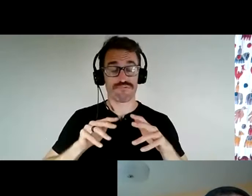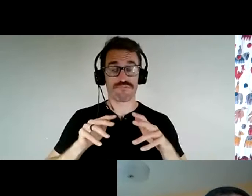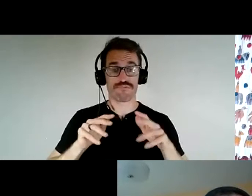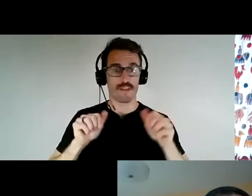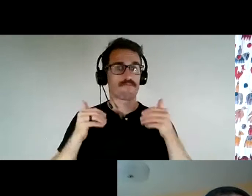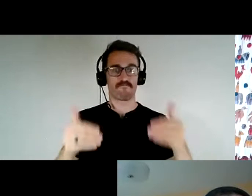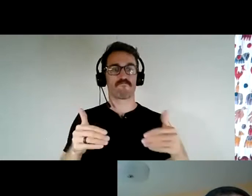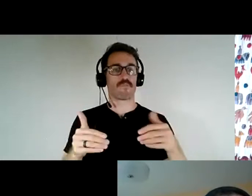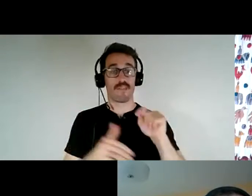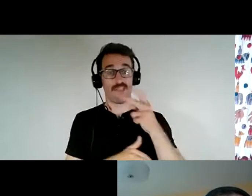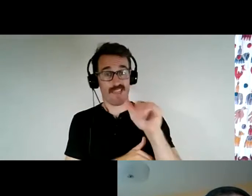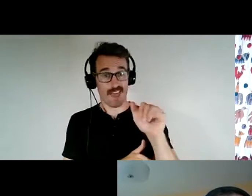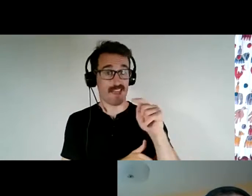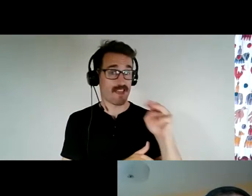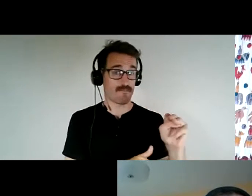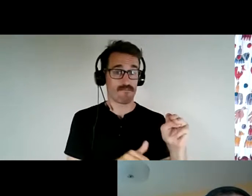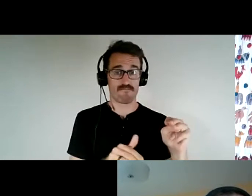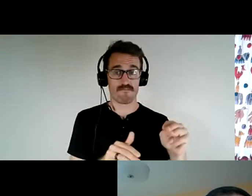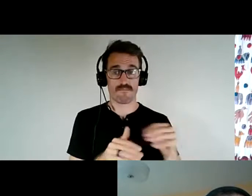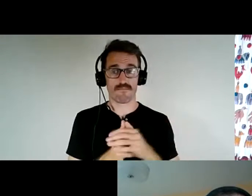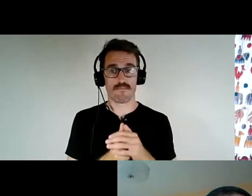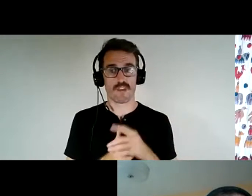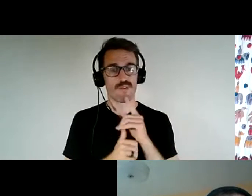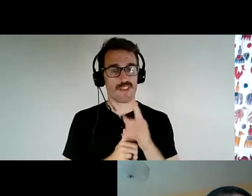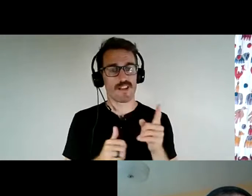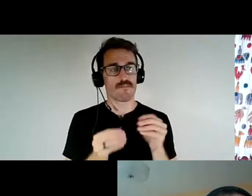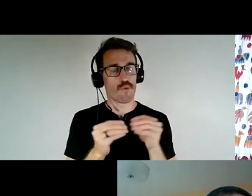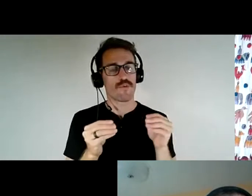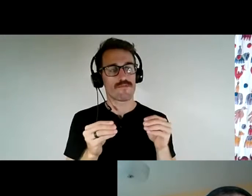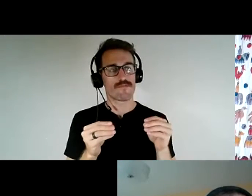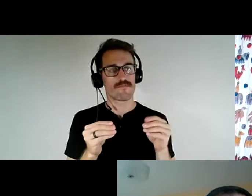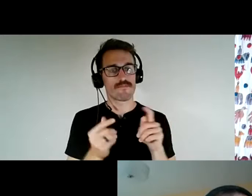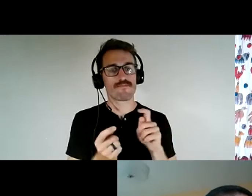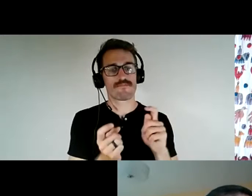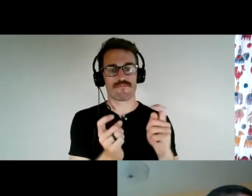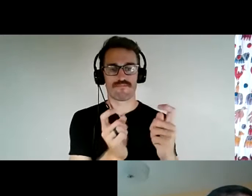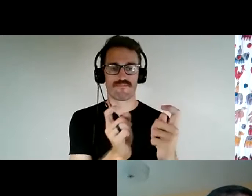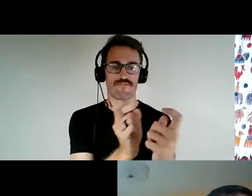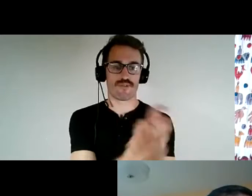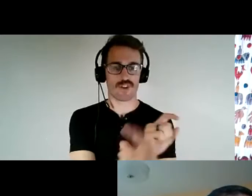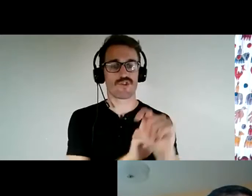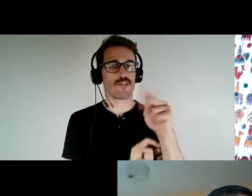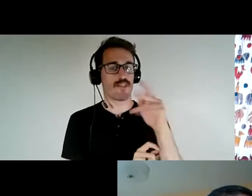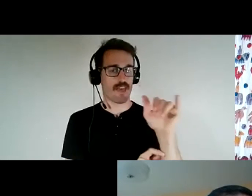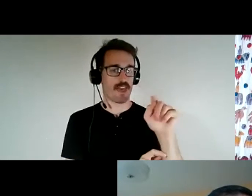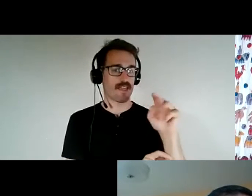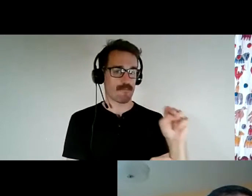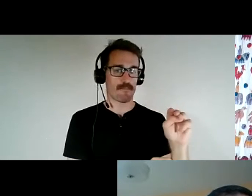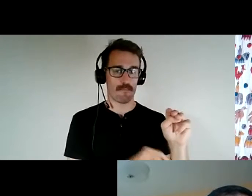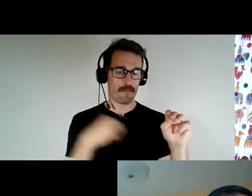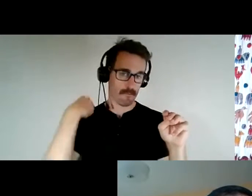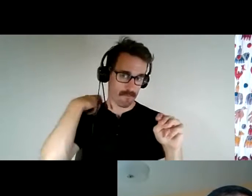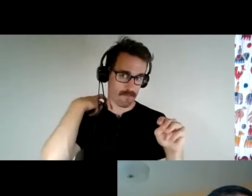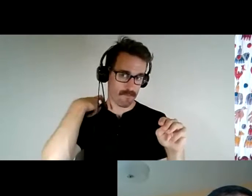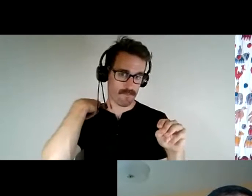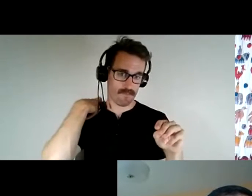use that language. But it's part of a broader movement, the they or them. Individuals can identify